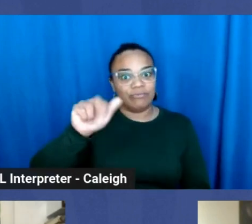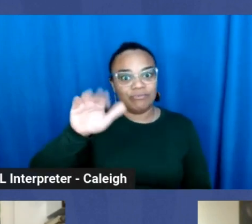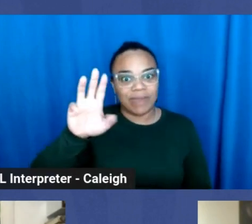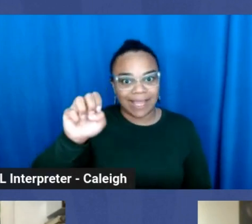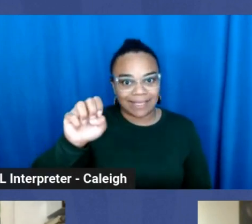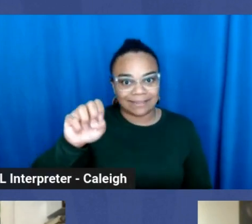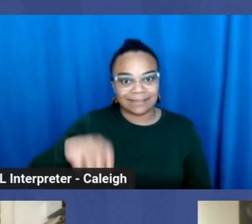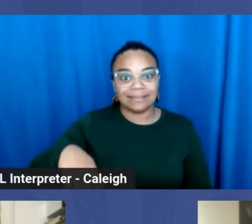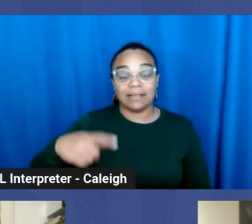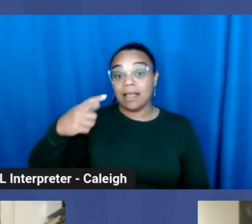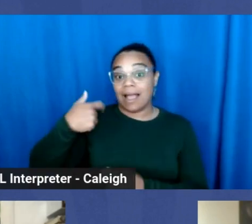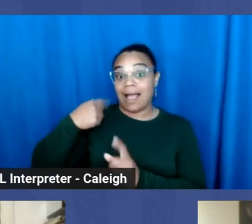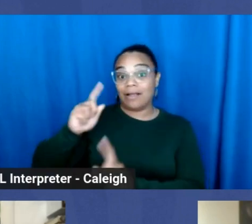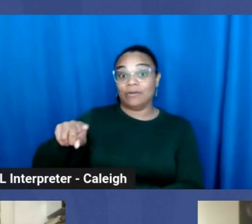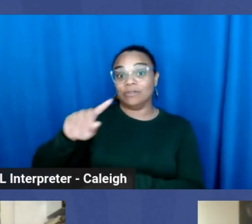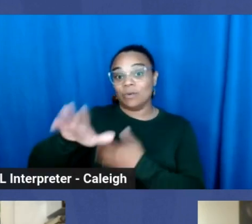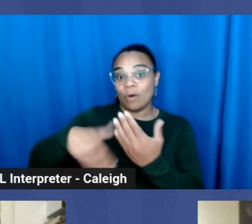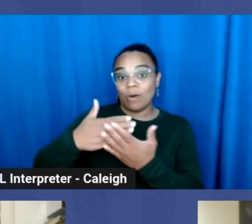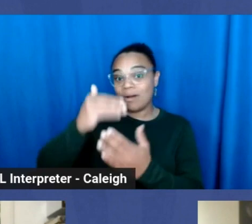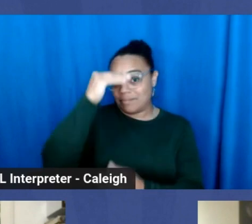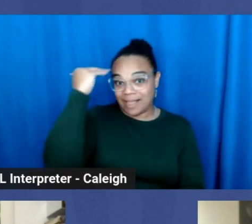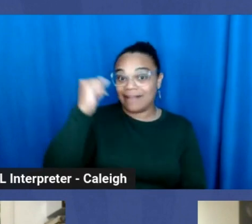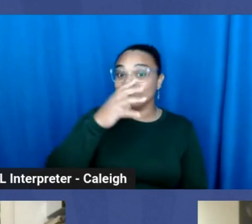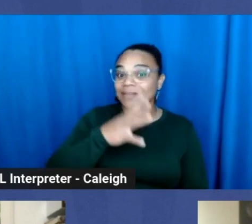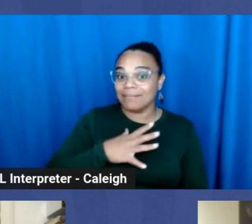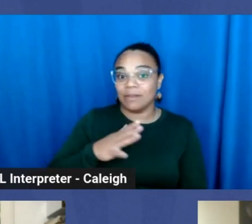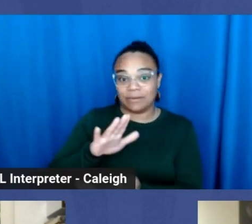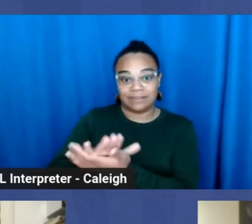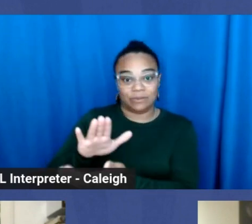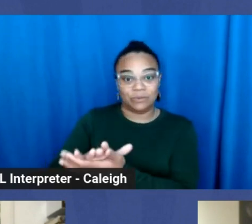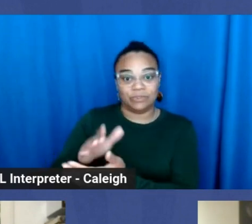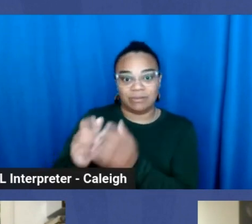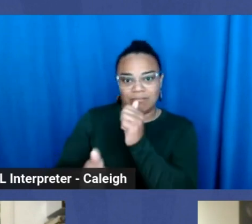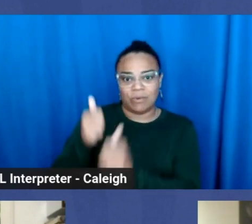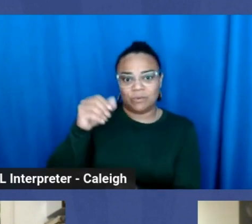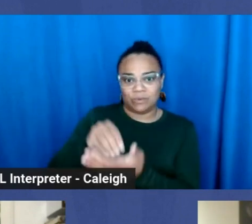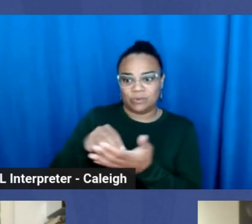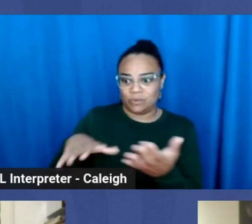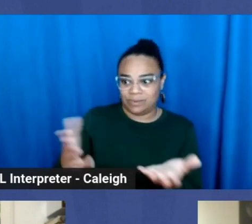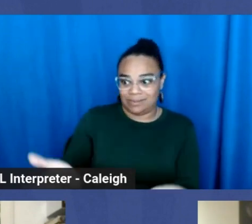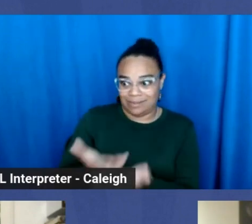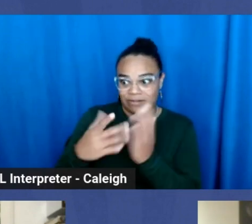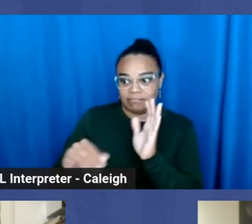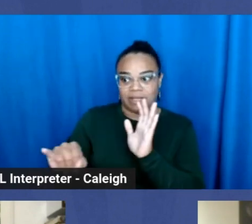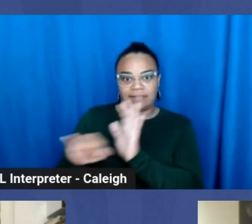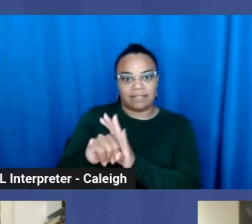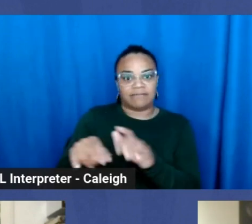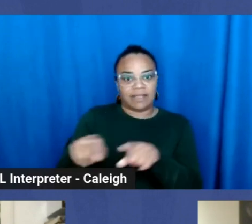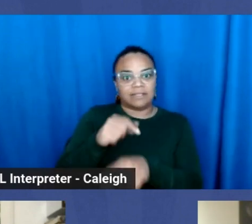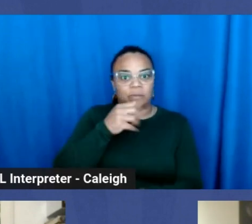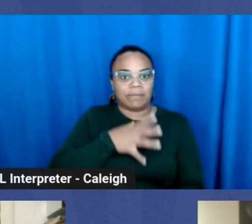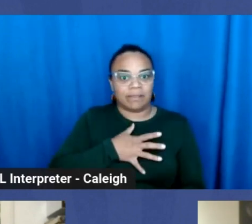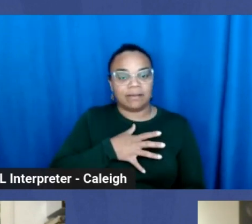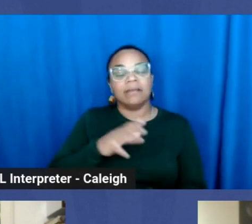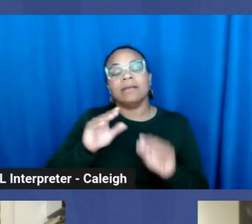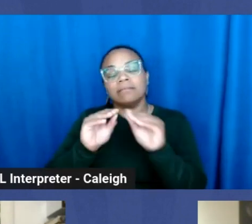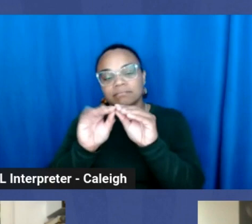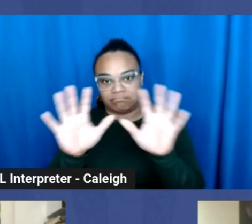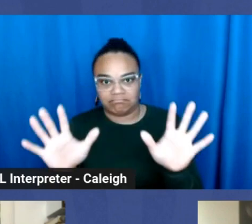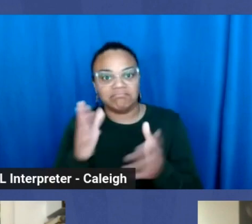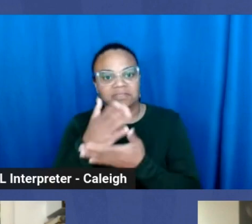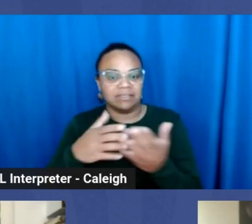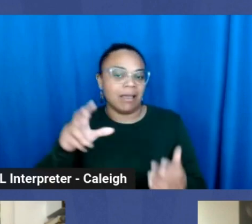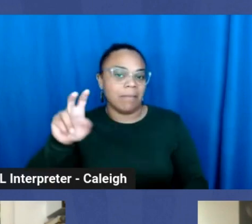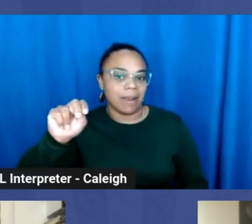all-Black female institution where majority of the students here identify as women. Now, obviously, there are